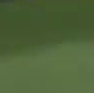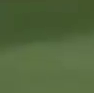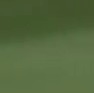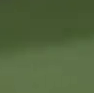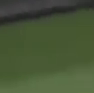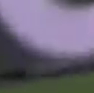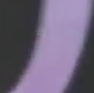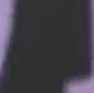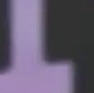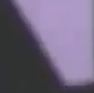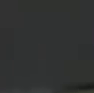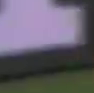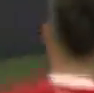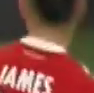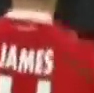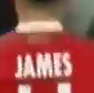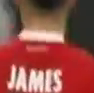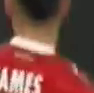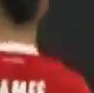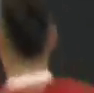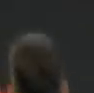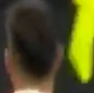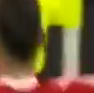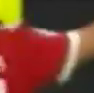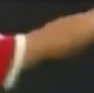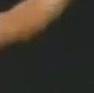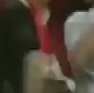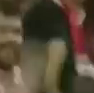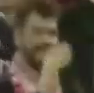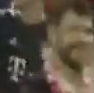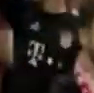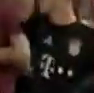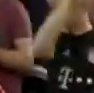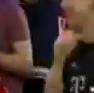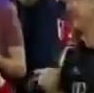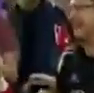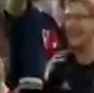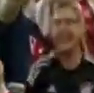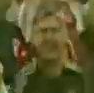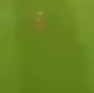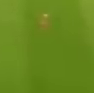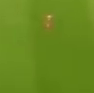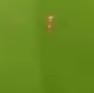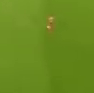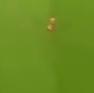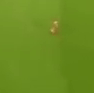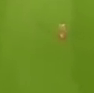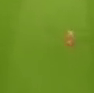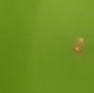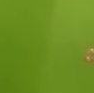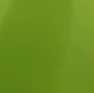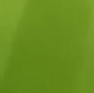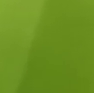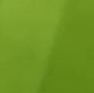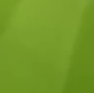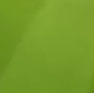needed. It's a fantastic finish by Kimmich, who made the break and then bolts the net.